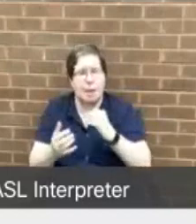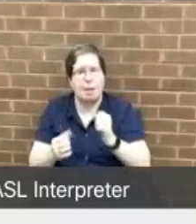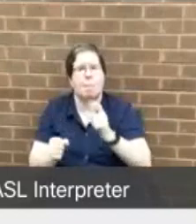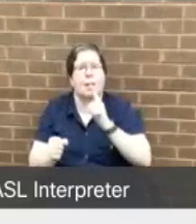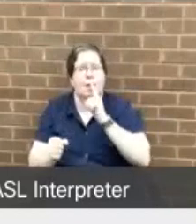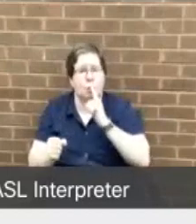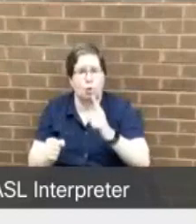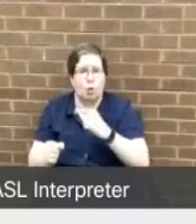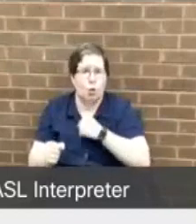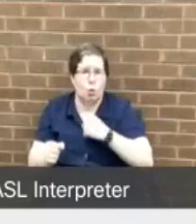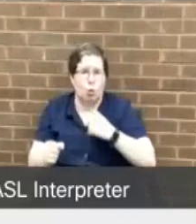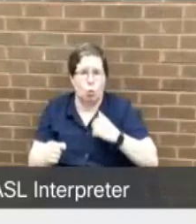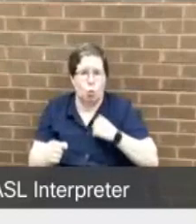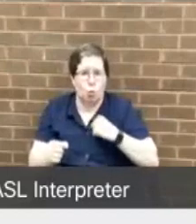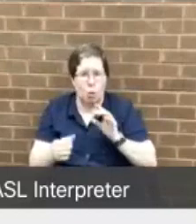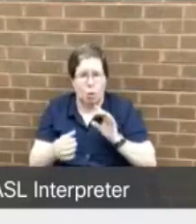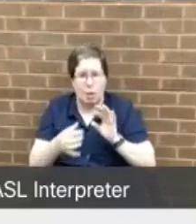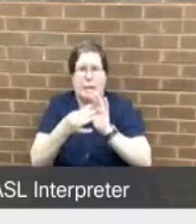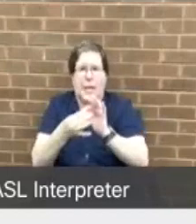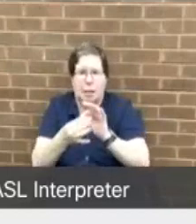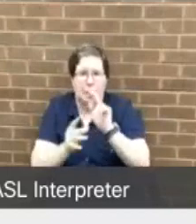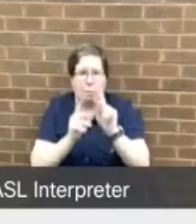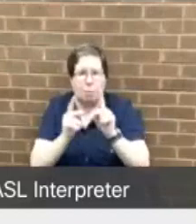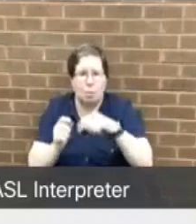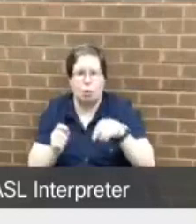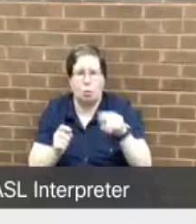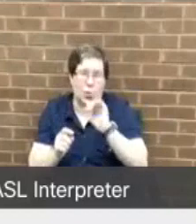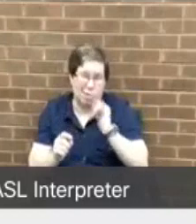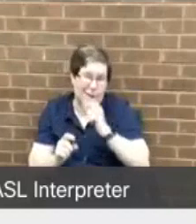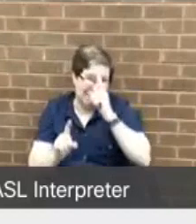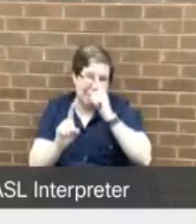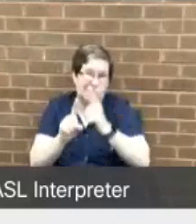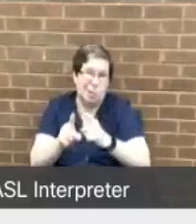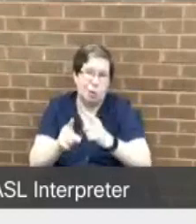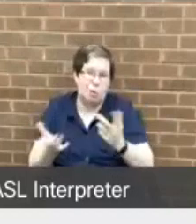we're you know, connecting people to life's opportunities. That's really what our mission is.